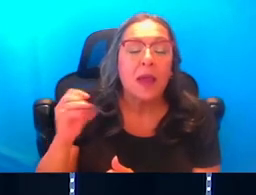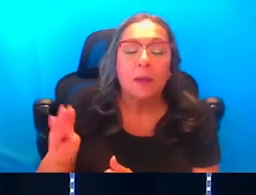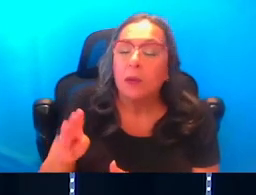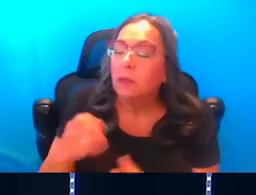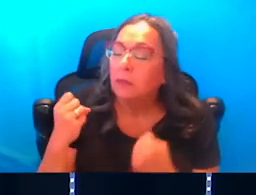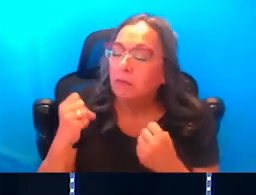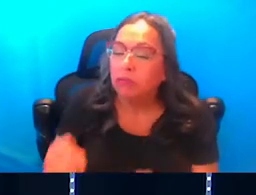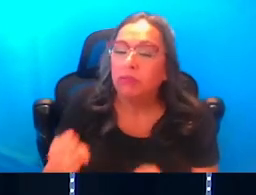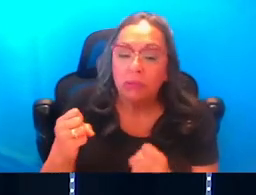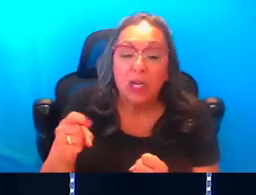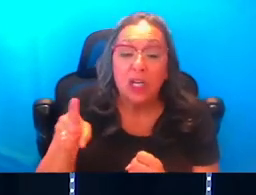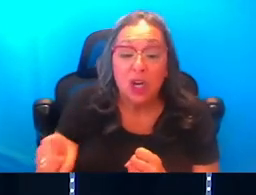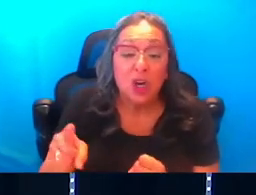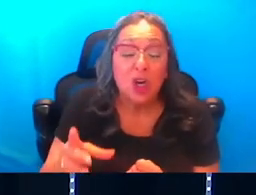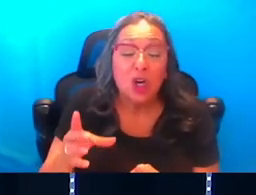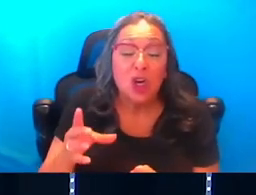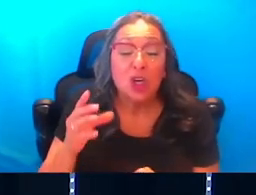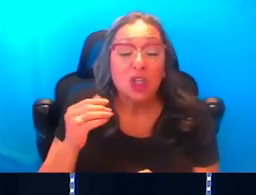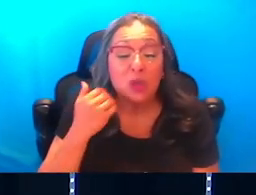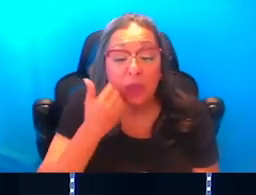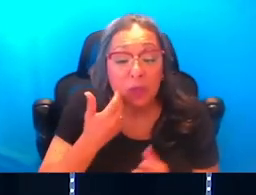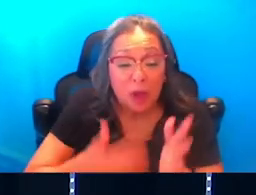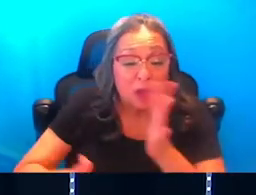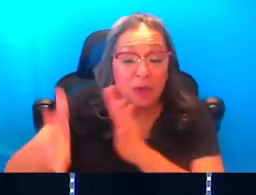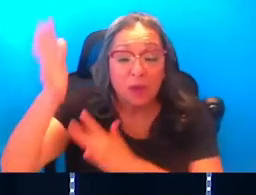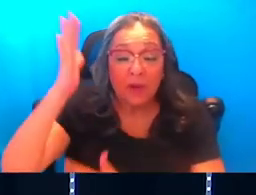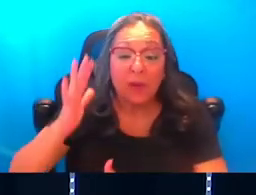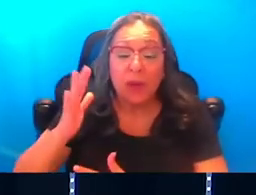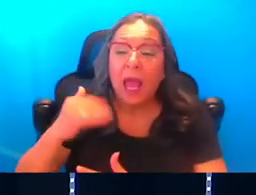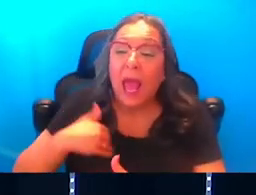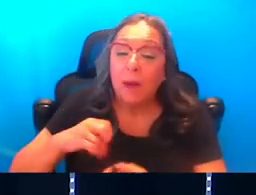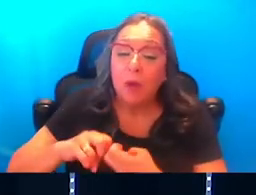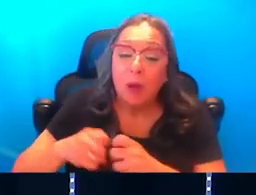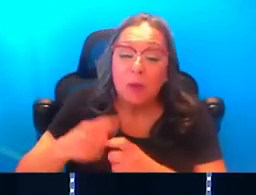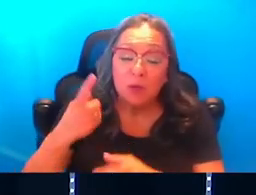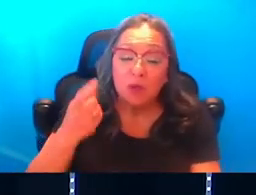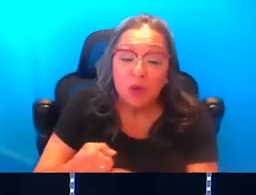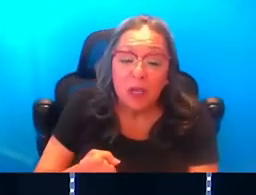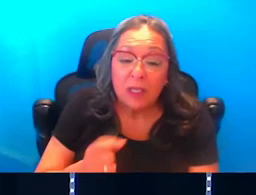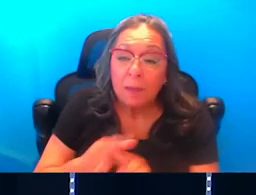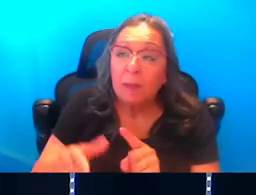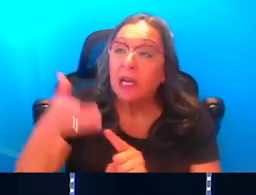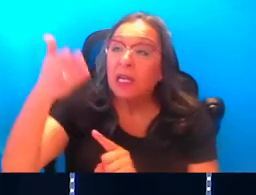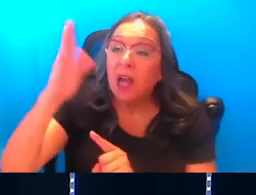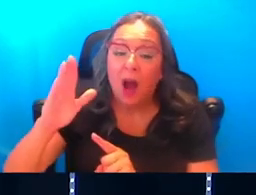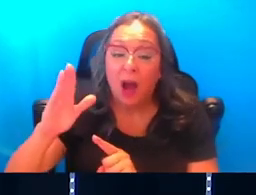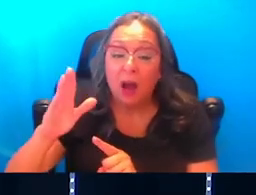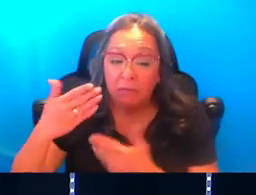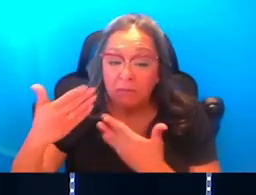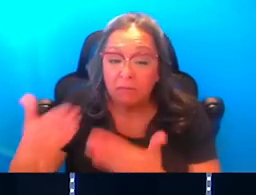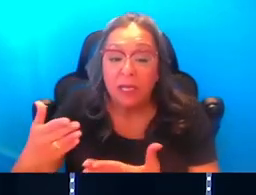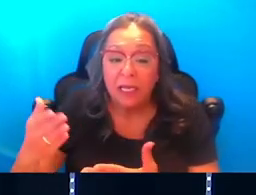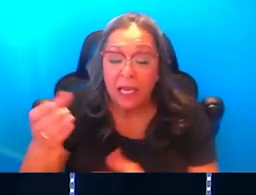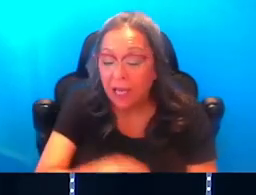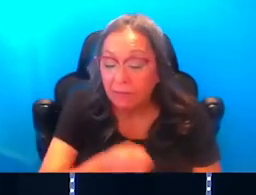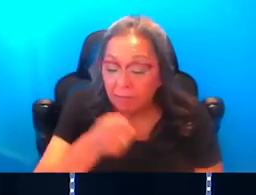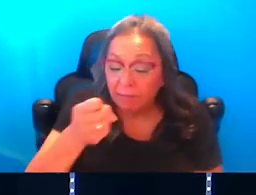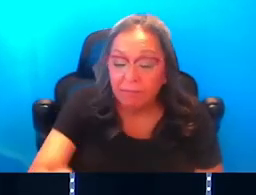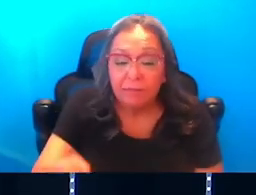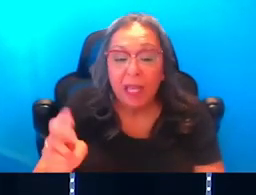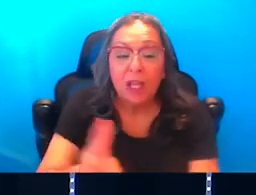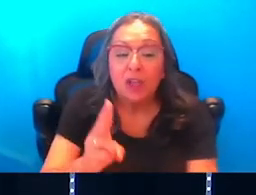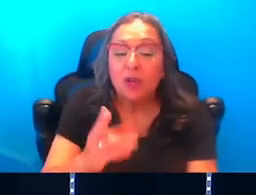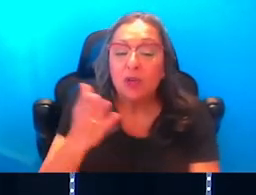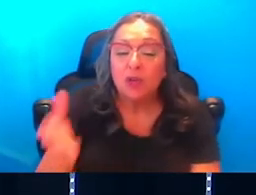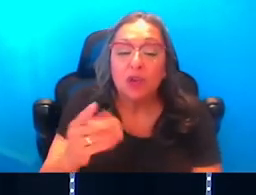Rahab had a past, and she had trust issues, but God still used her, amen? She, like I said, she shows up